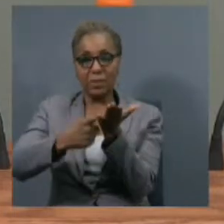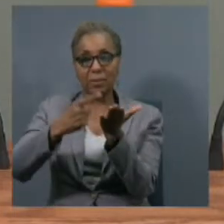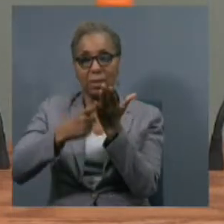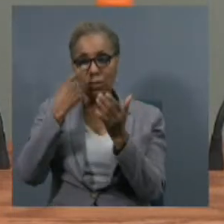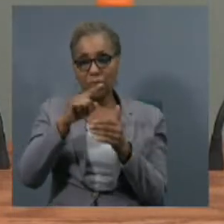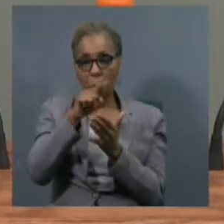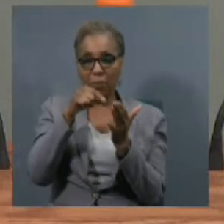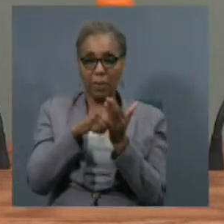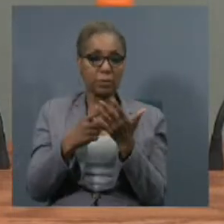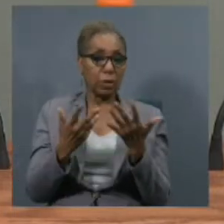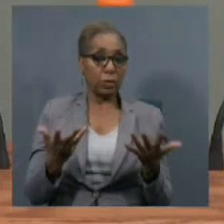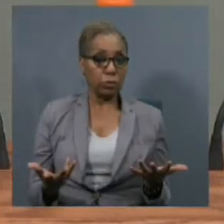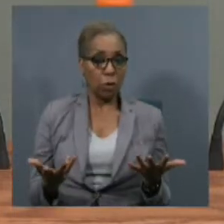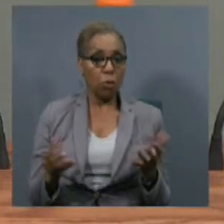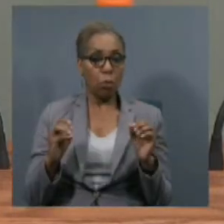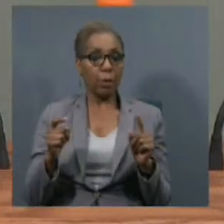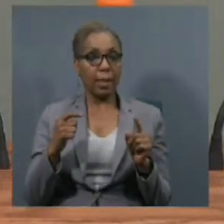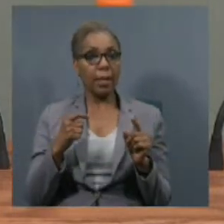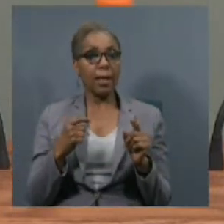for this. So